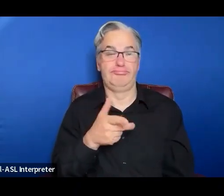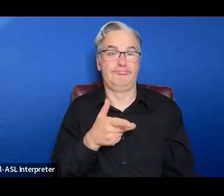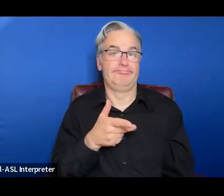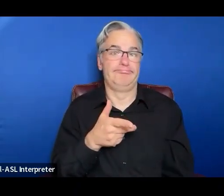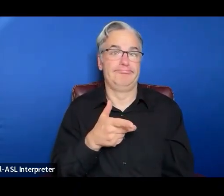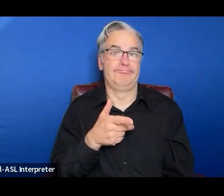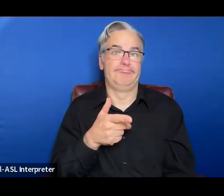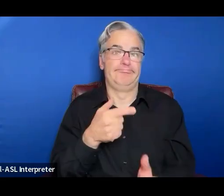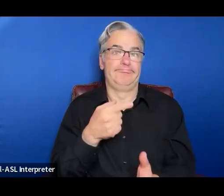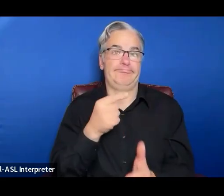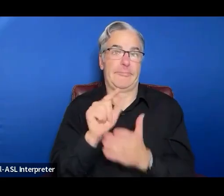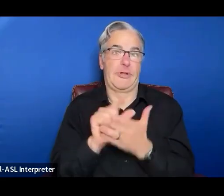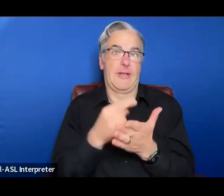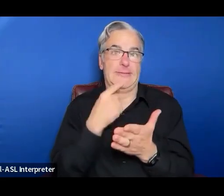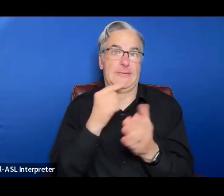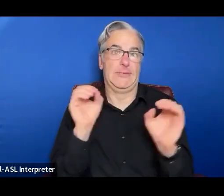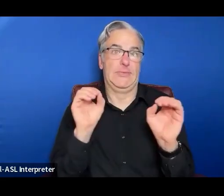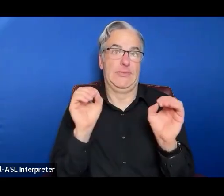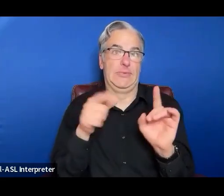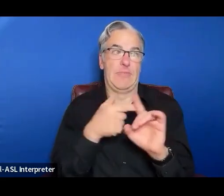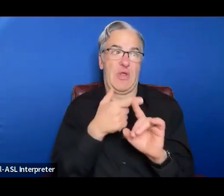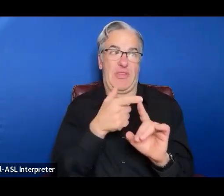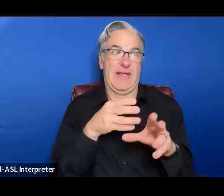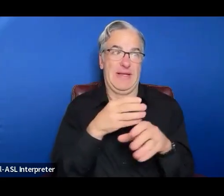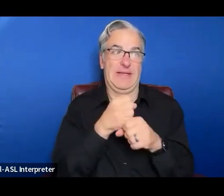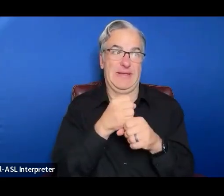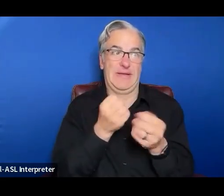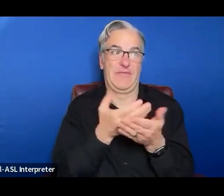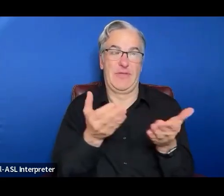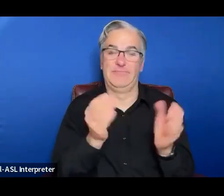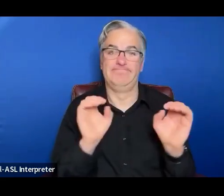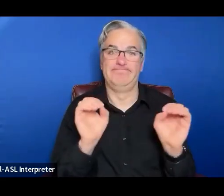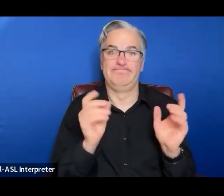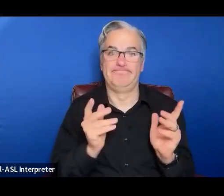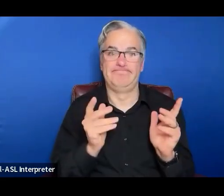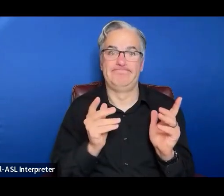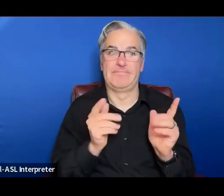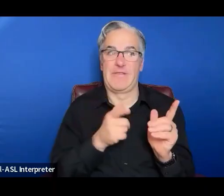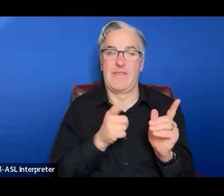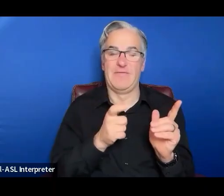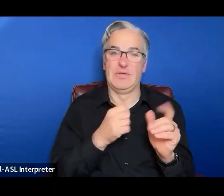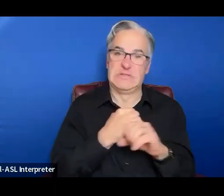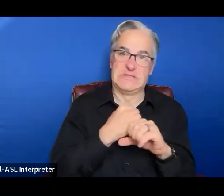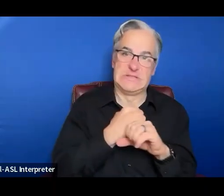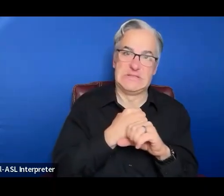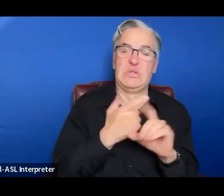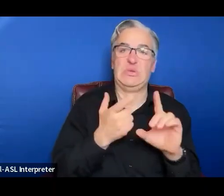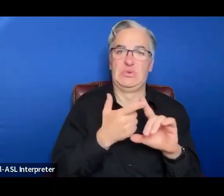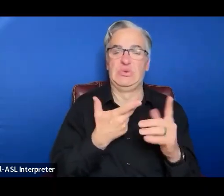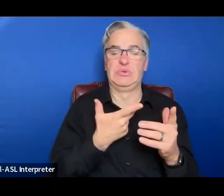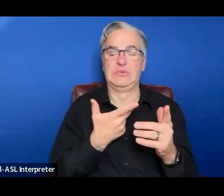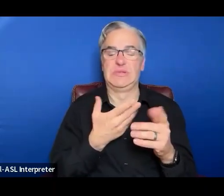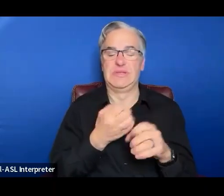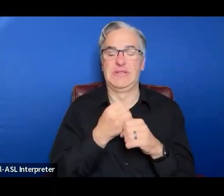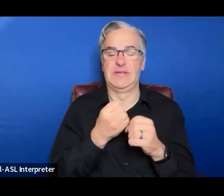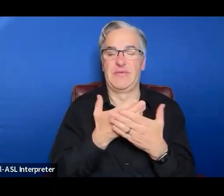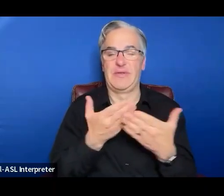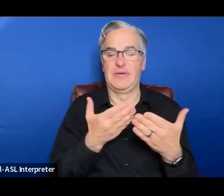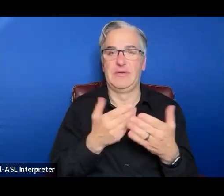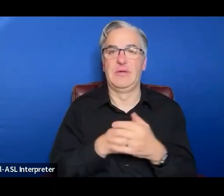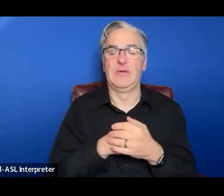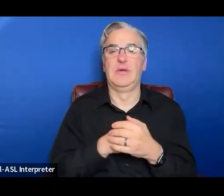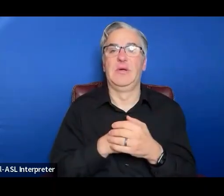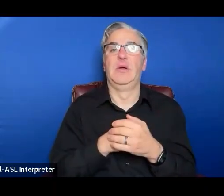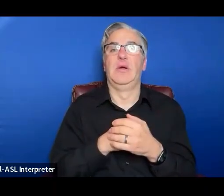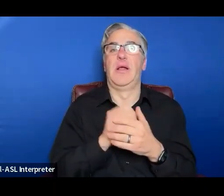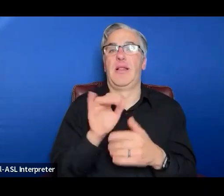says that that partner is going to get your estate. So you have to have a legal document in place to make sure that person gets it. For